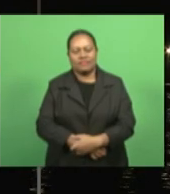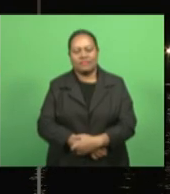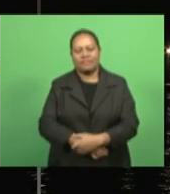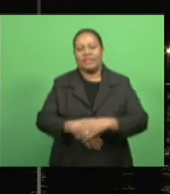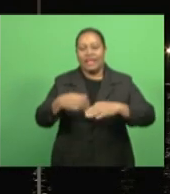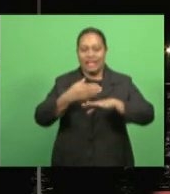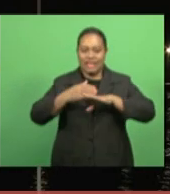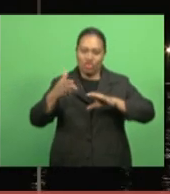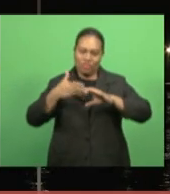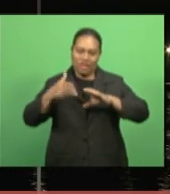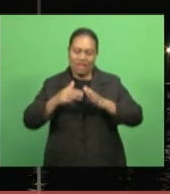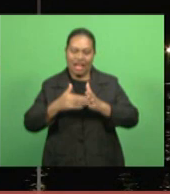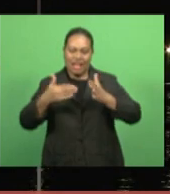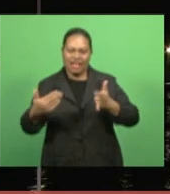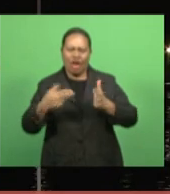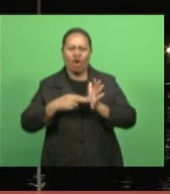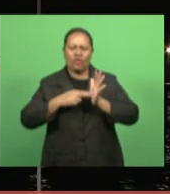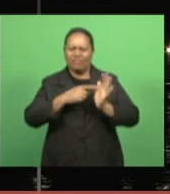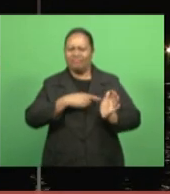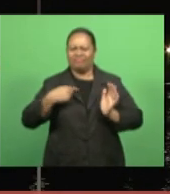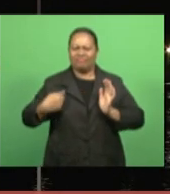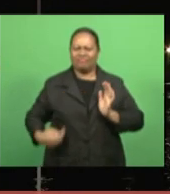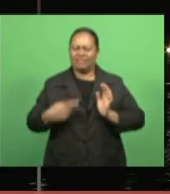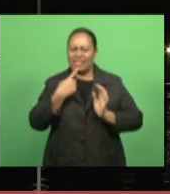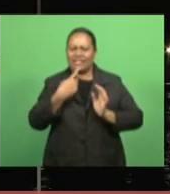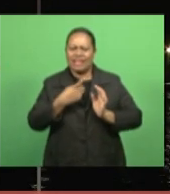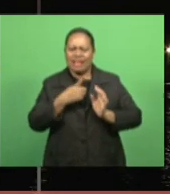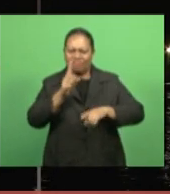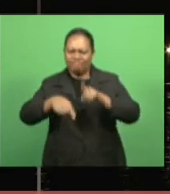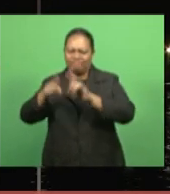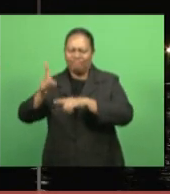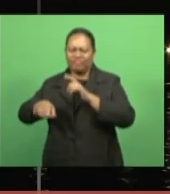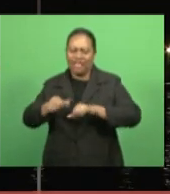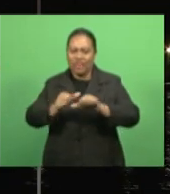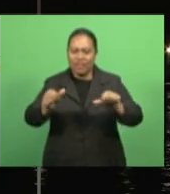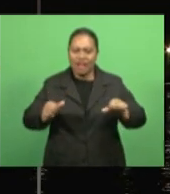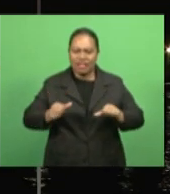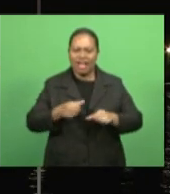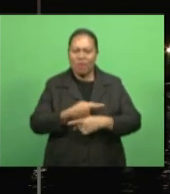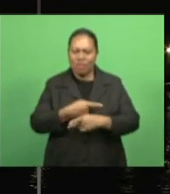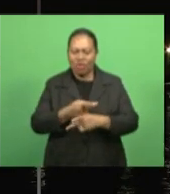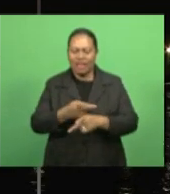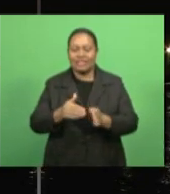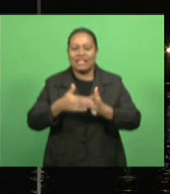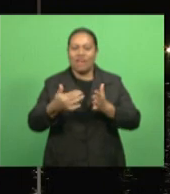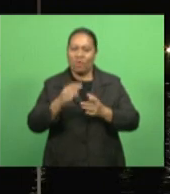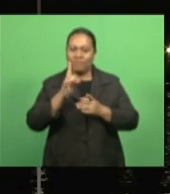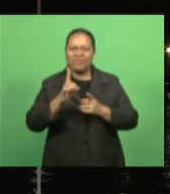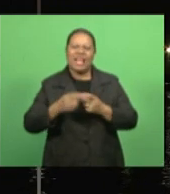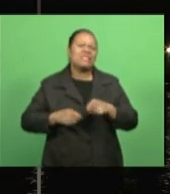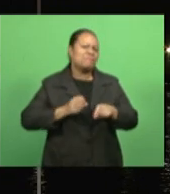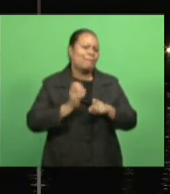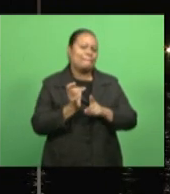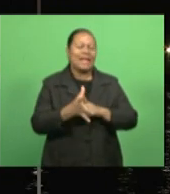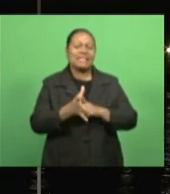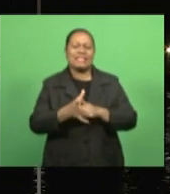In new media, Northwest region in China is known for its diverse agricultural products, especially when it comes to fruits and